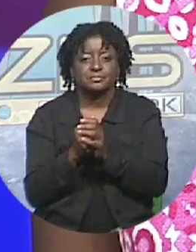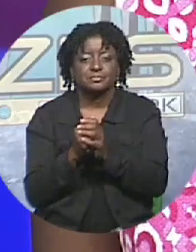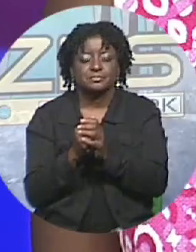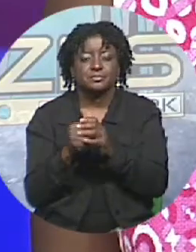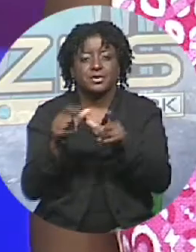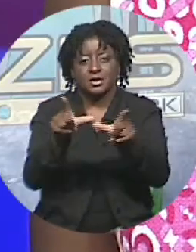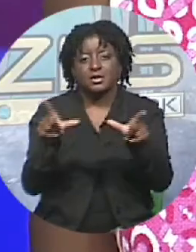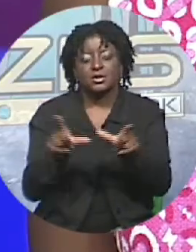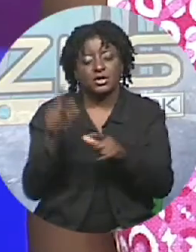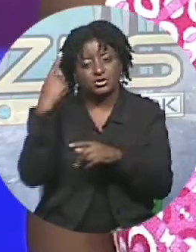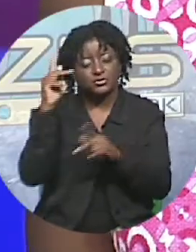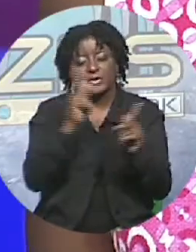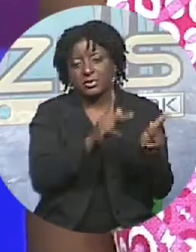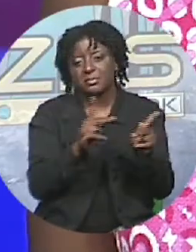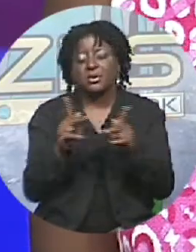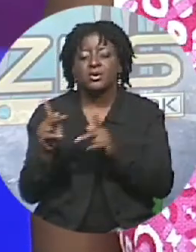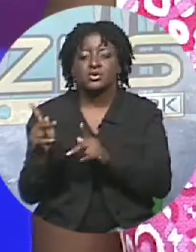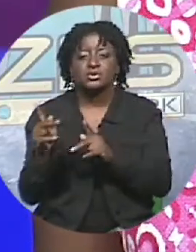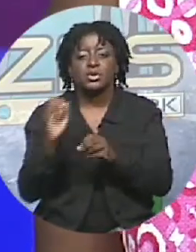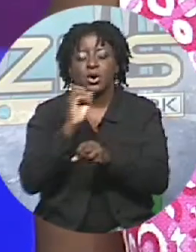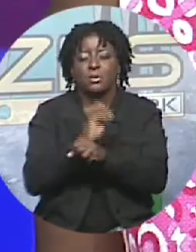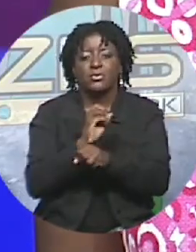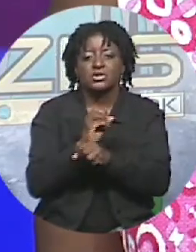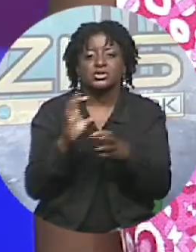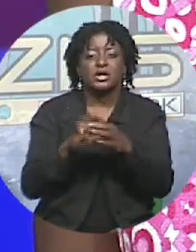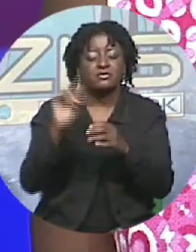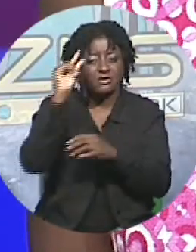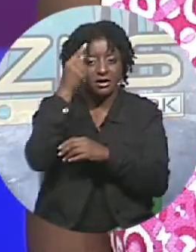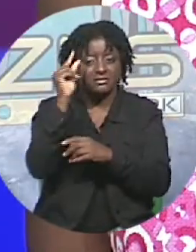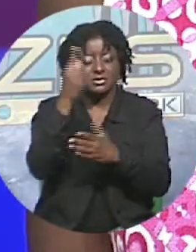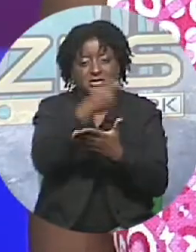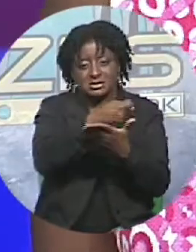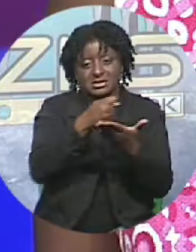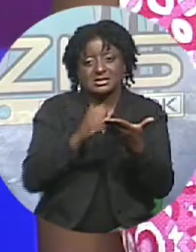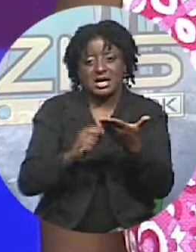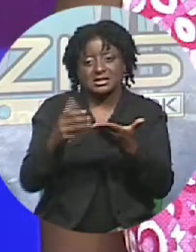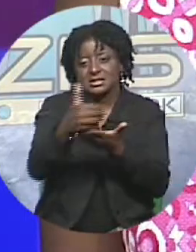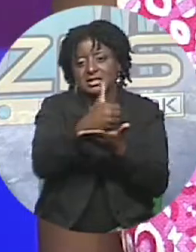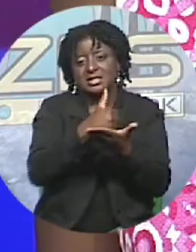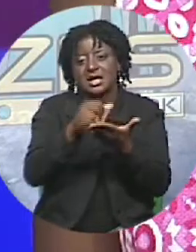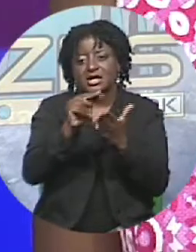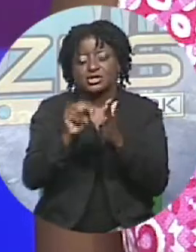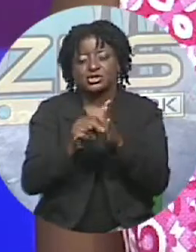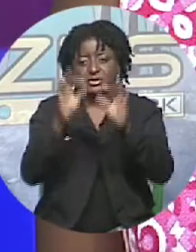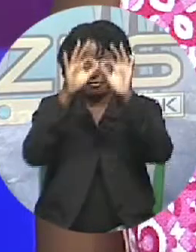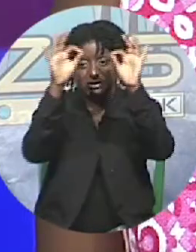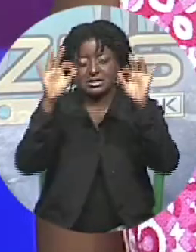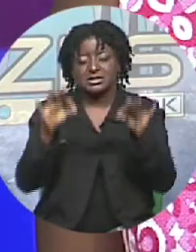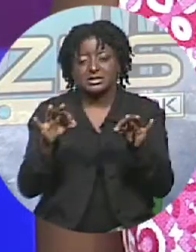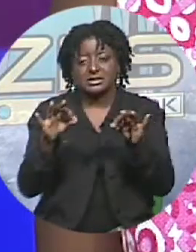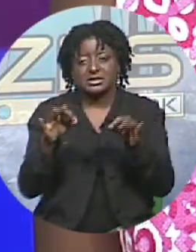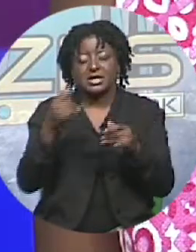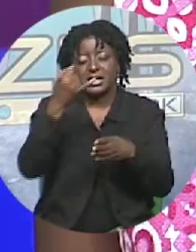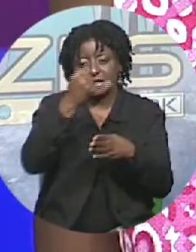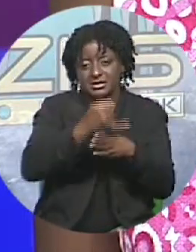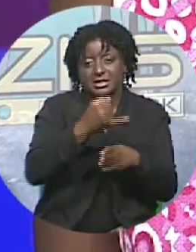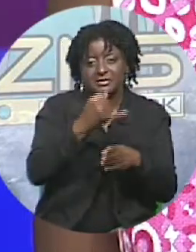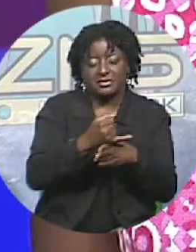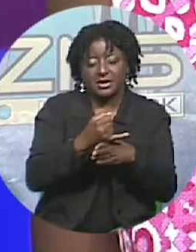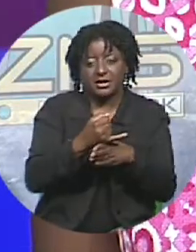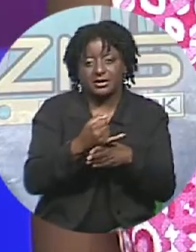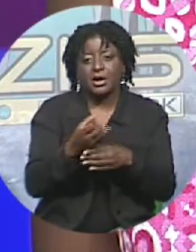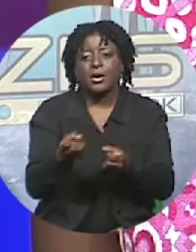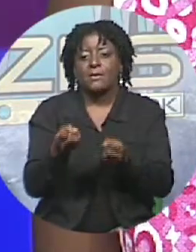The location for the proposed operations of government tax collection facility has been identified. Officials say there were many